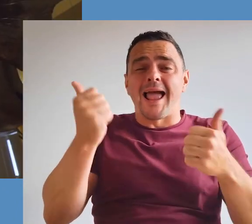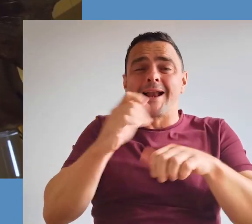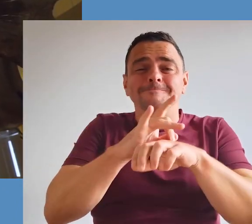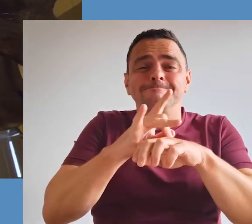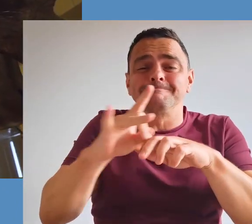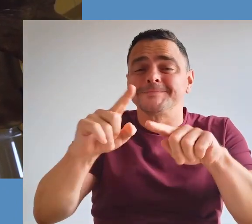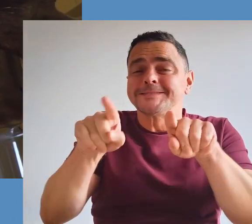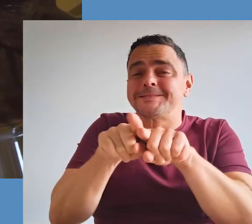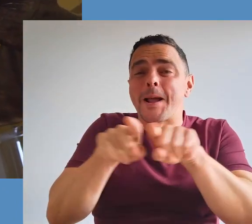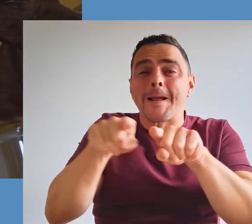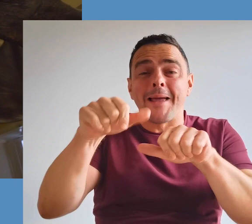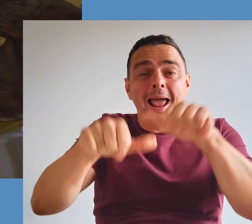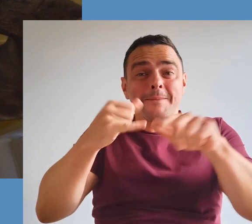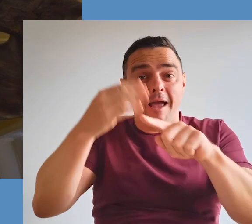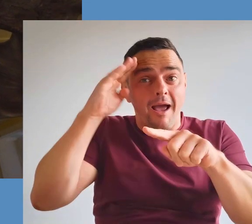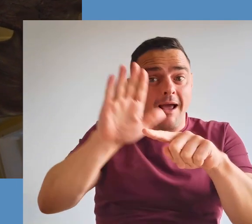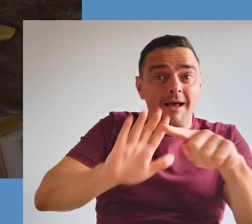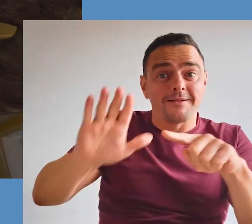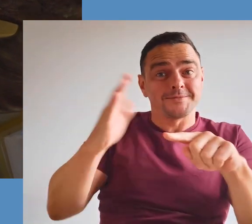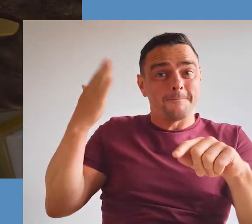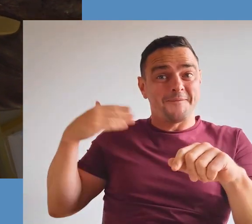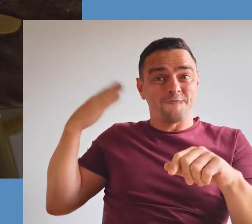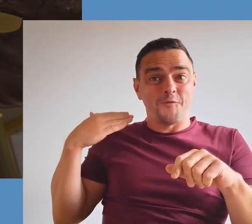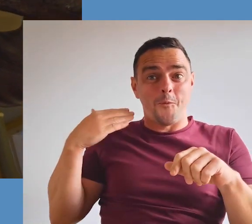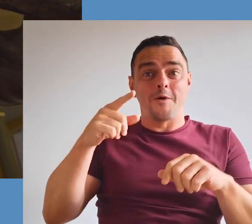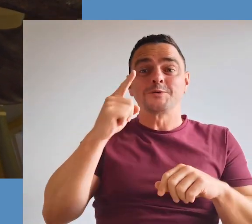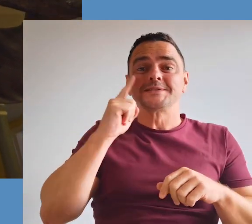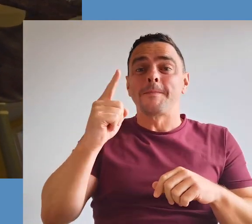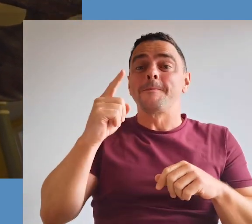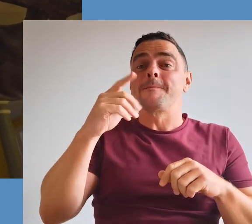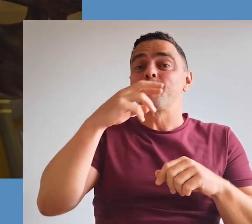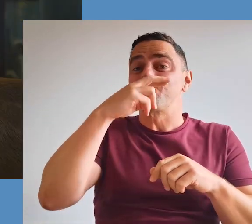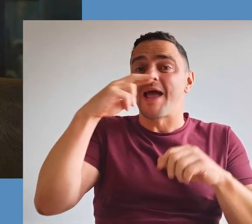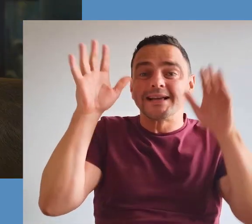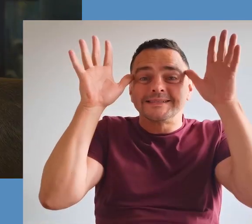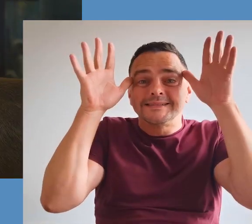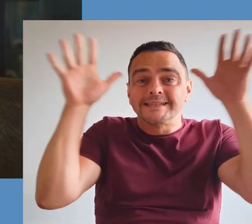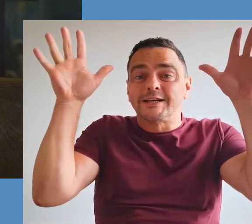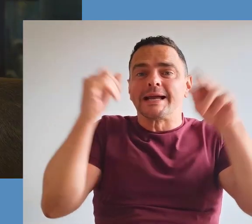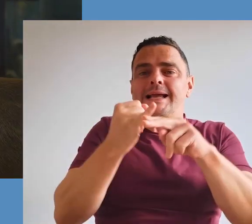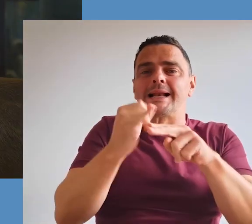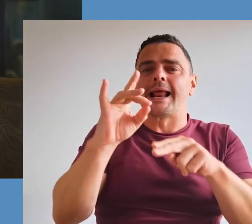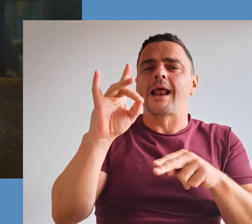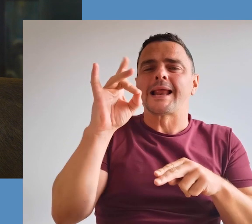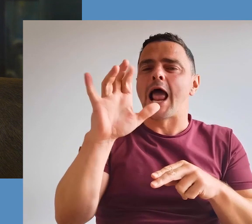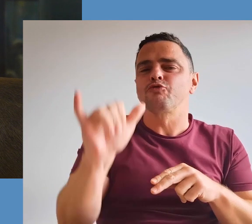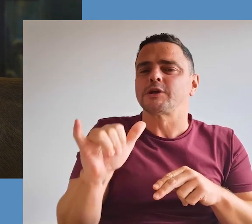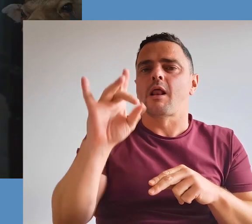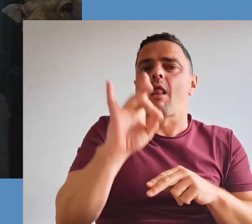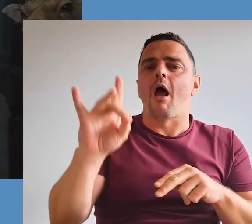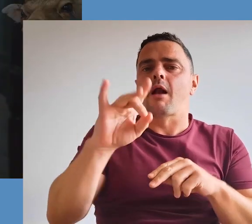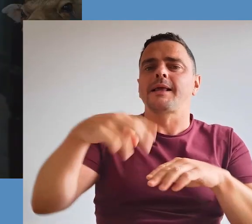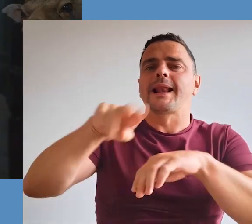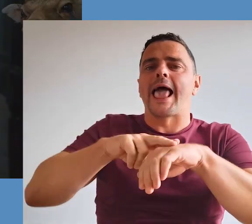shaped animal anywhere in Ireland before? You may have seen deer, such as the red deer in Killarney National Park in County